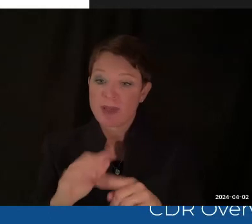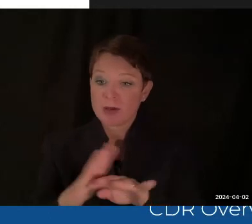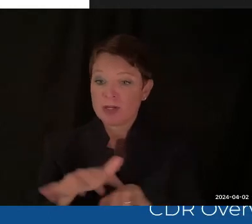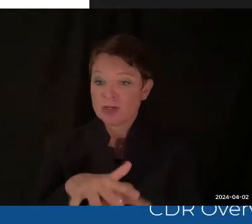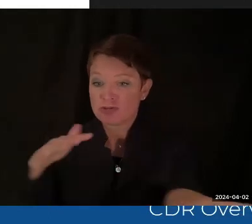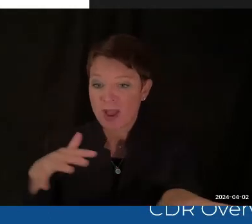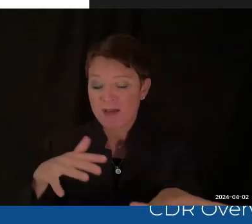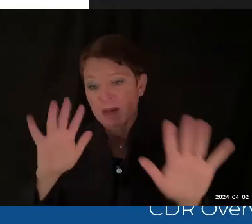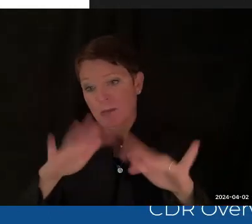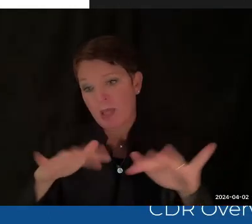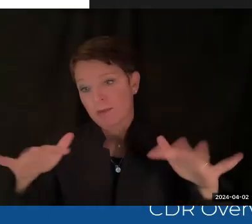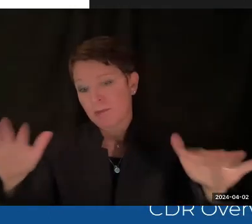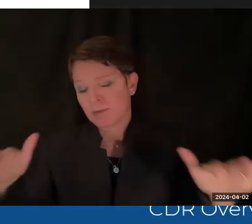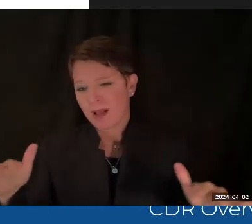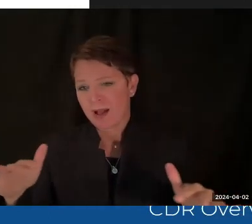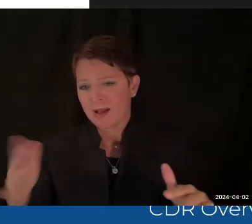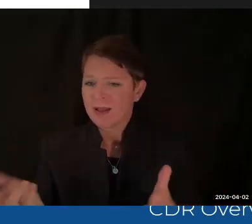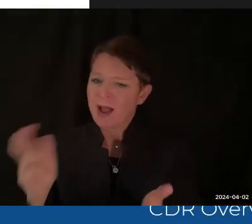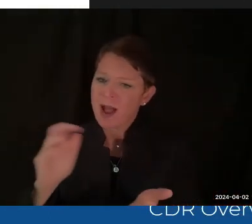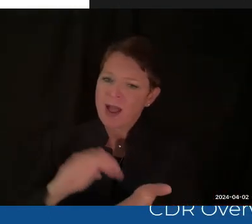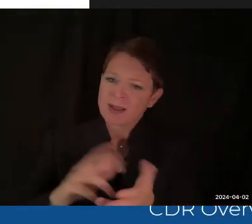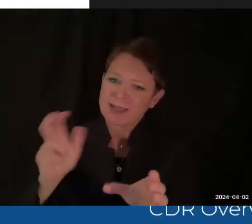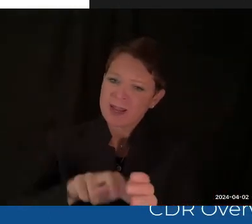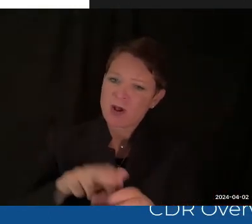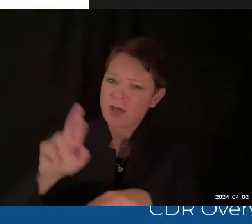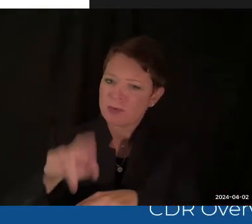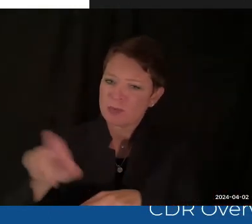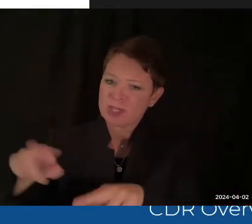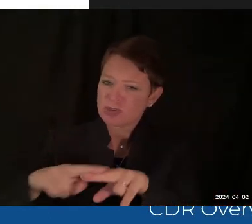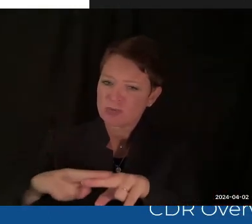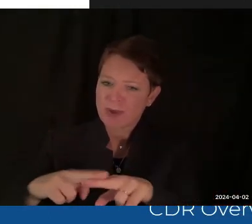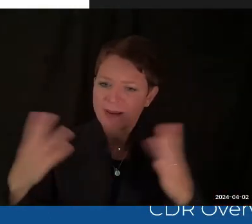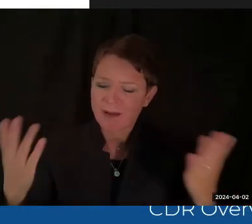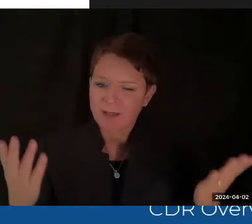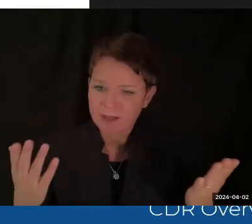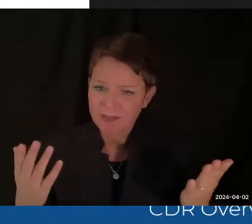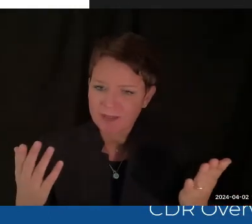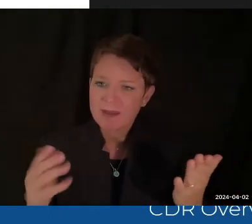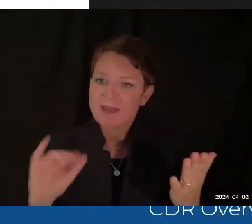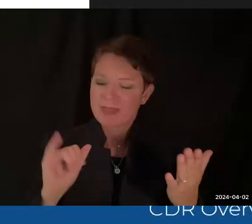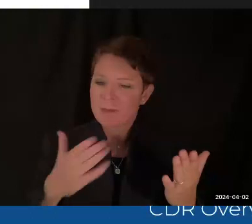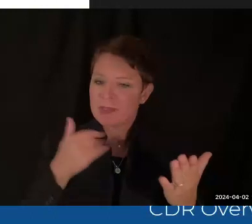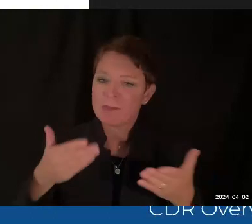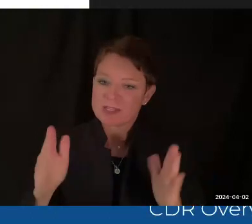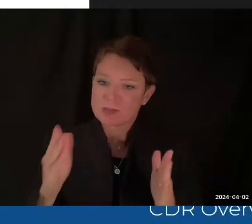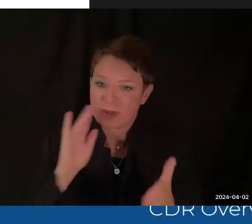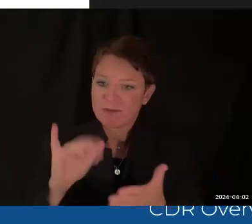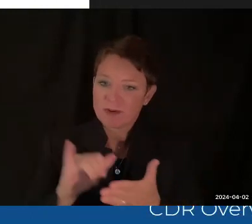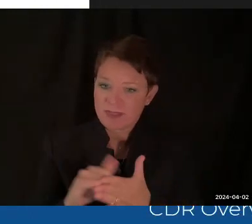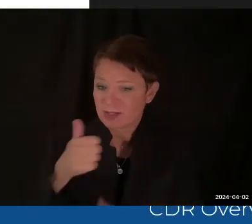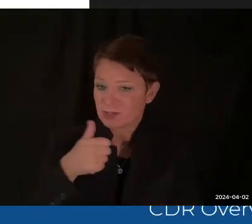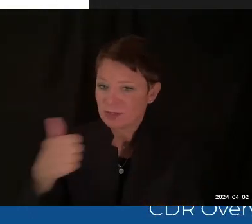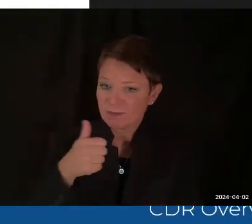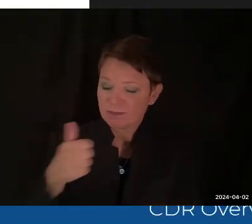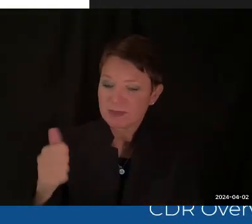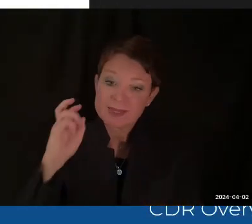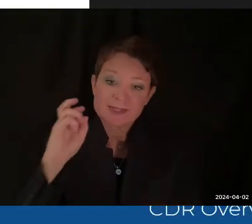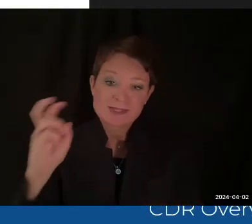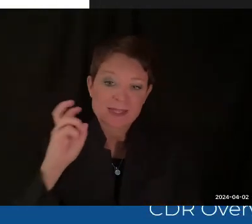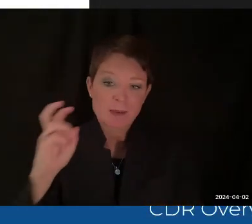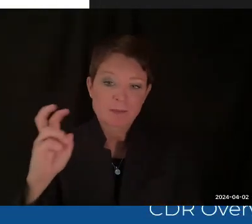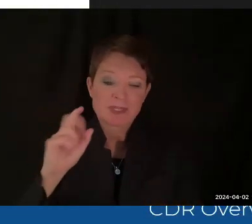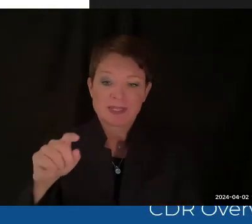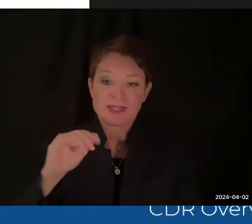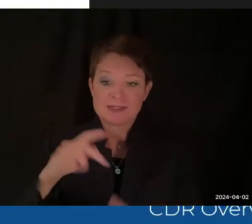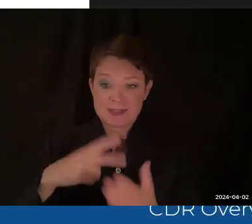this and that, hop on the regional rail. That's really going to be the best way to do that, and SEPTA needs this type